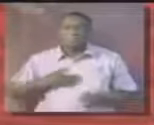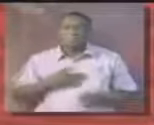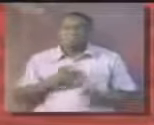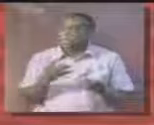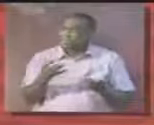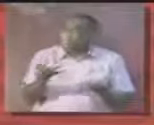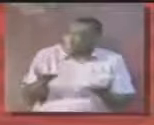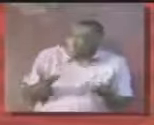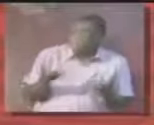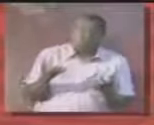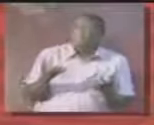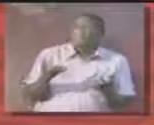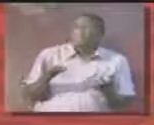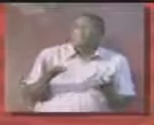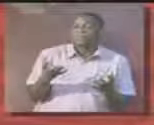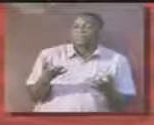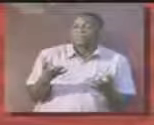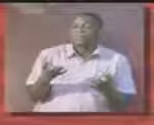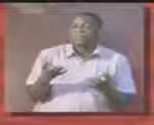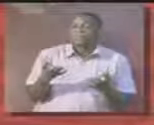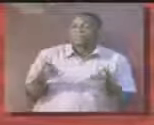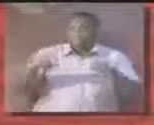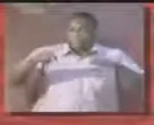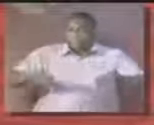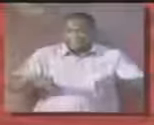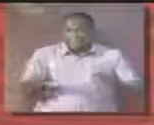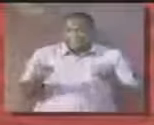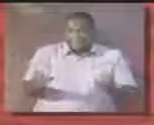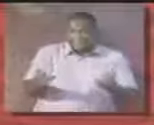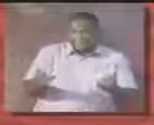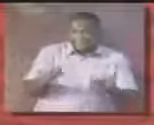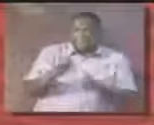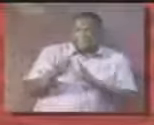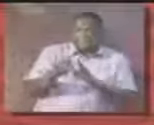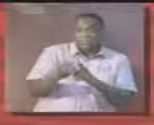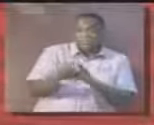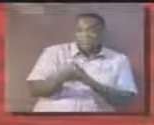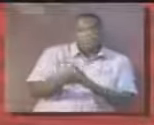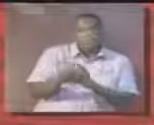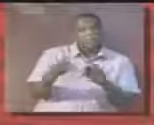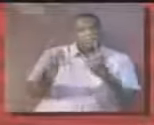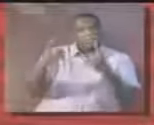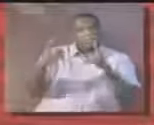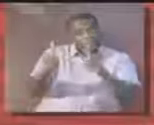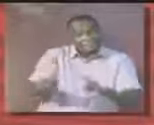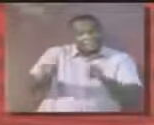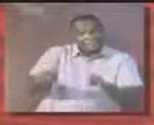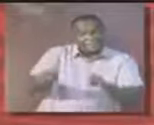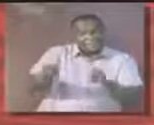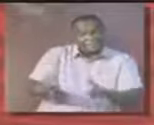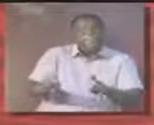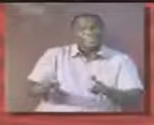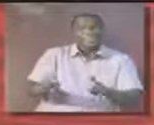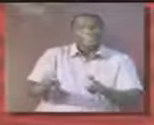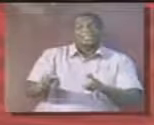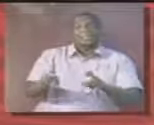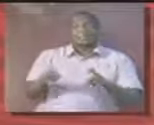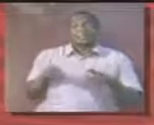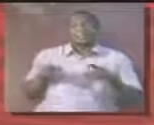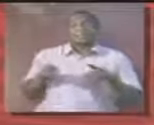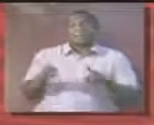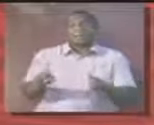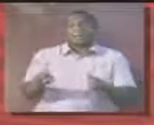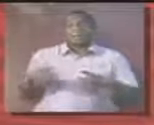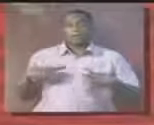current situation stands to test the resilience of the parallel healthcare system. We urge the population